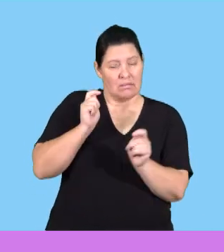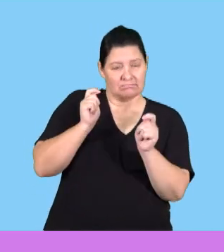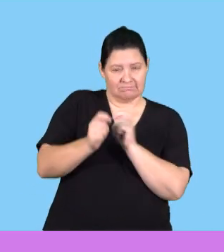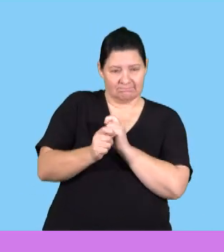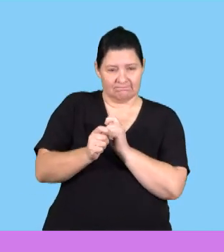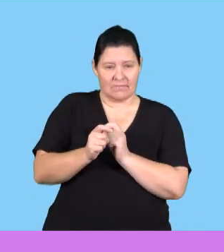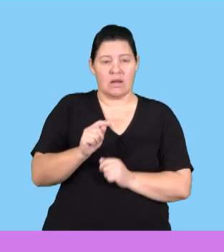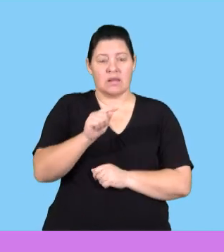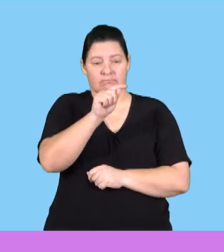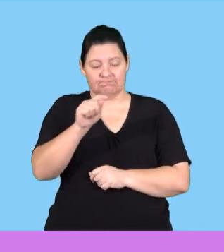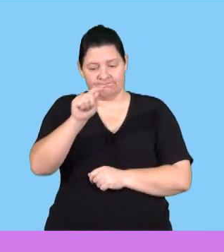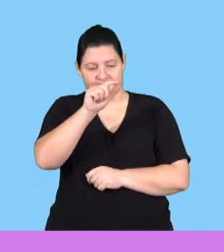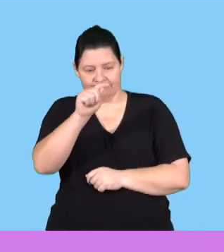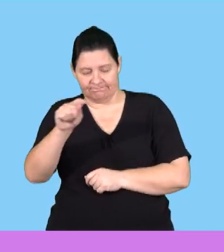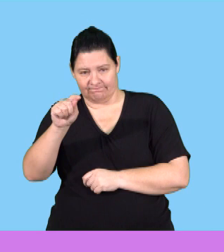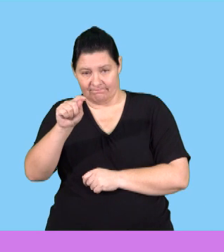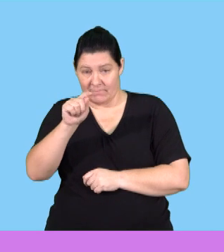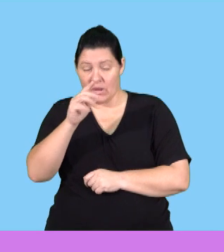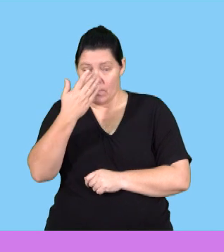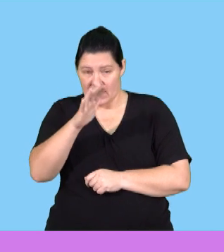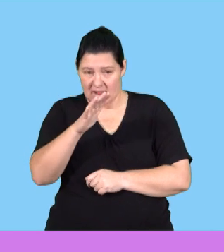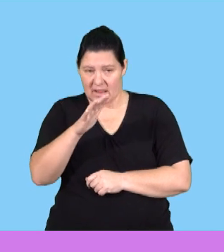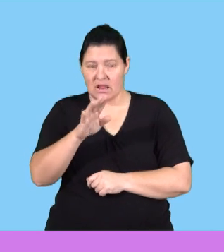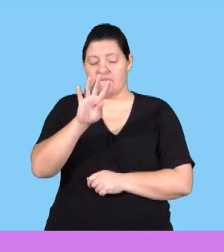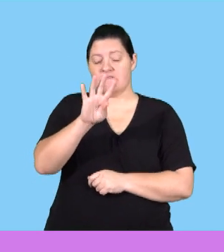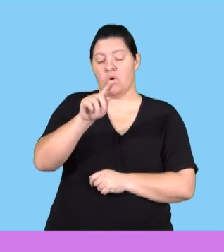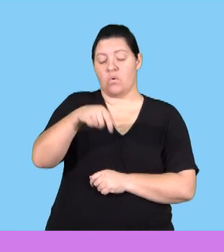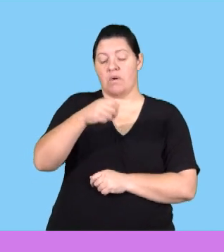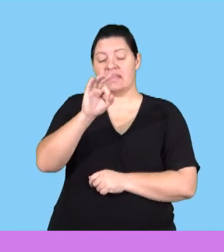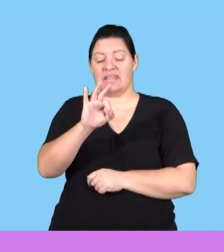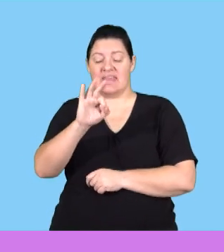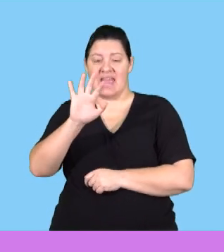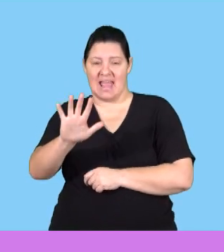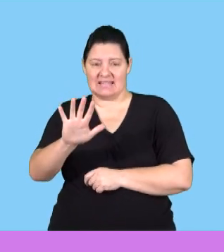we adjust the 7 upwards, then we are going to have